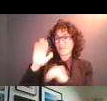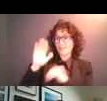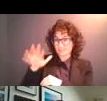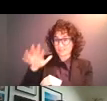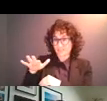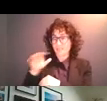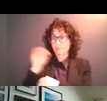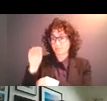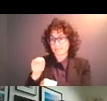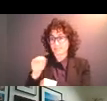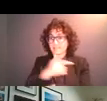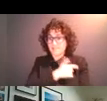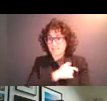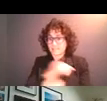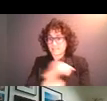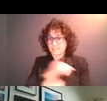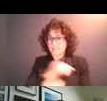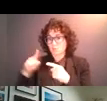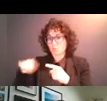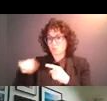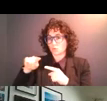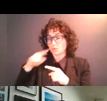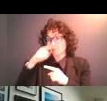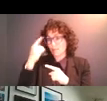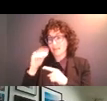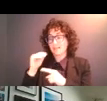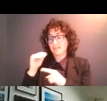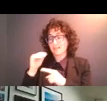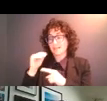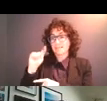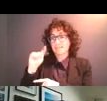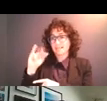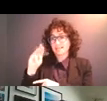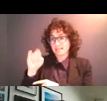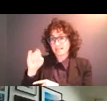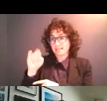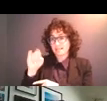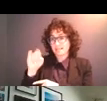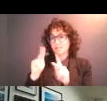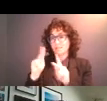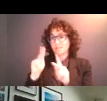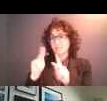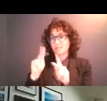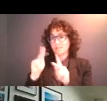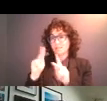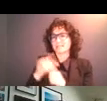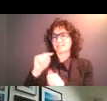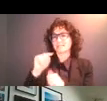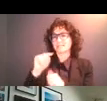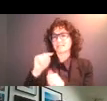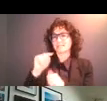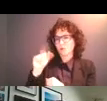doses went to our Black and Latinx residents. You're going to hear more from Tamara Mahal about all of these efforts in